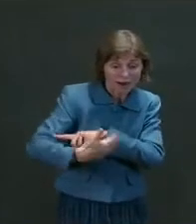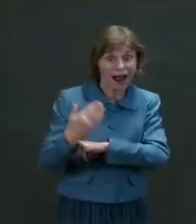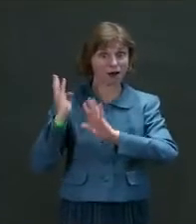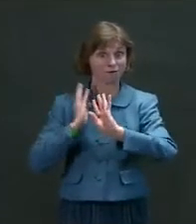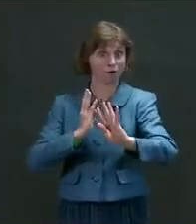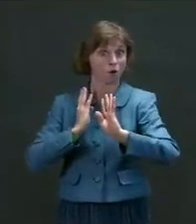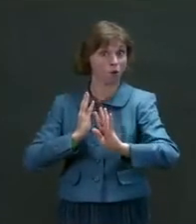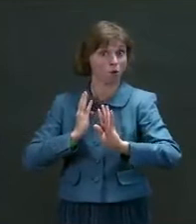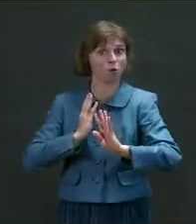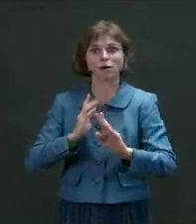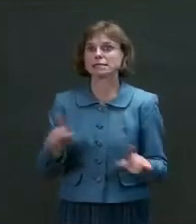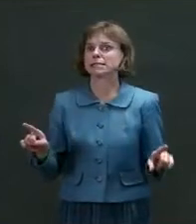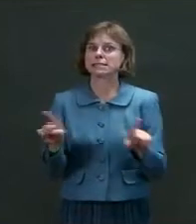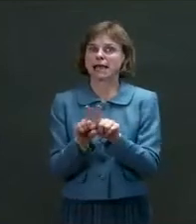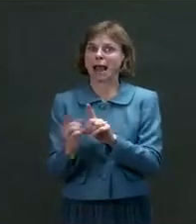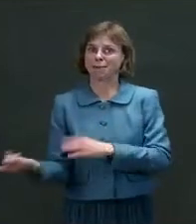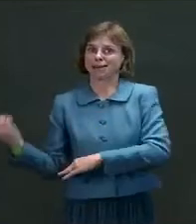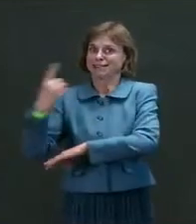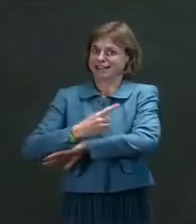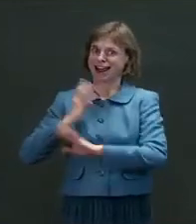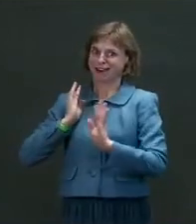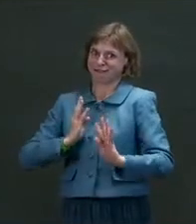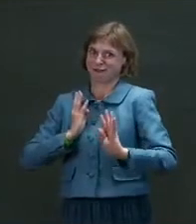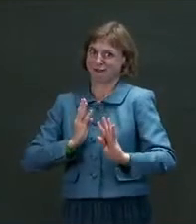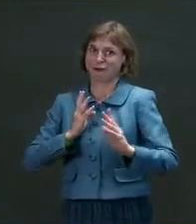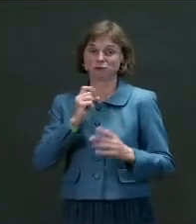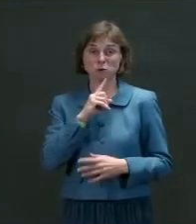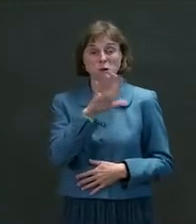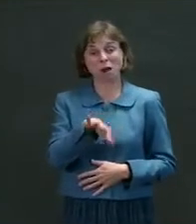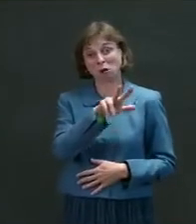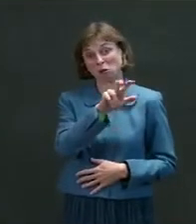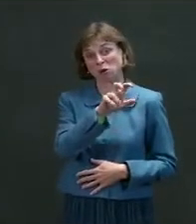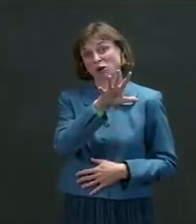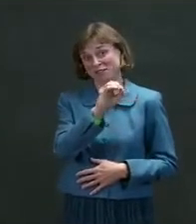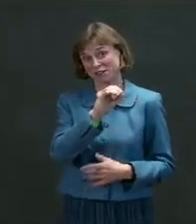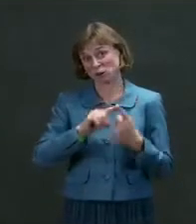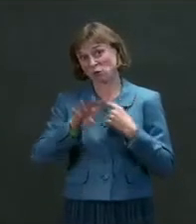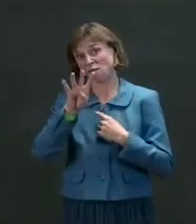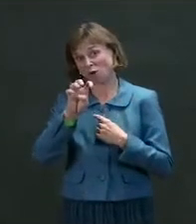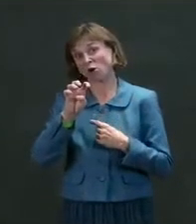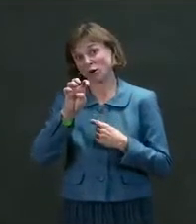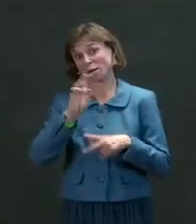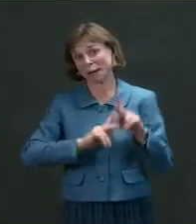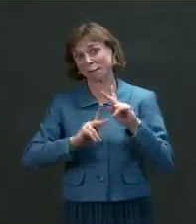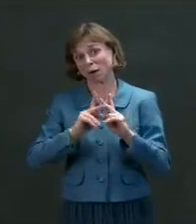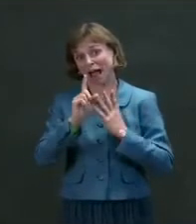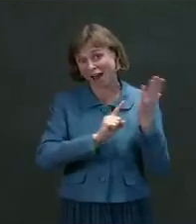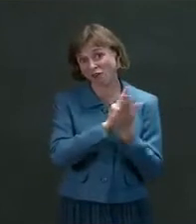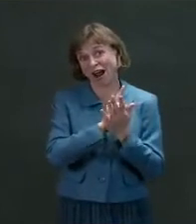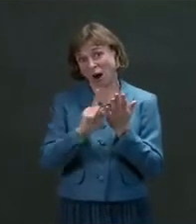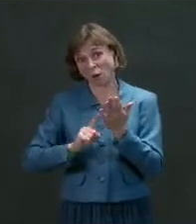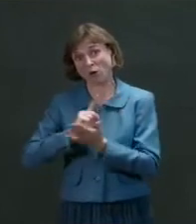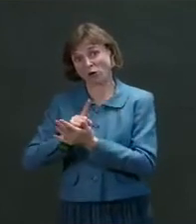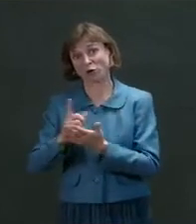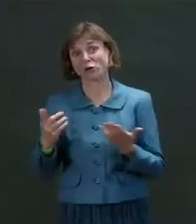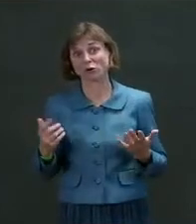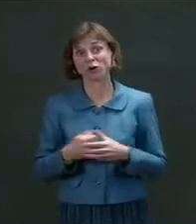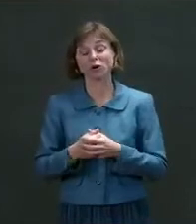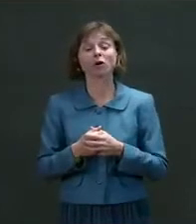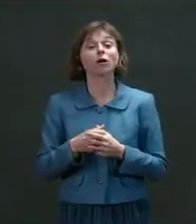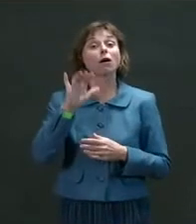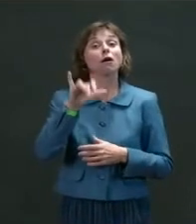same as it is during the day. So we're running about 350 to 400 people through per hour. What that has helped with is